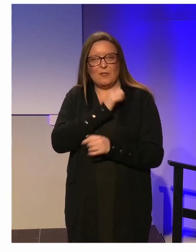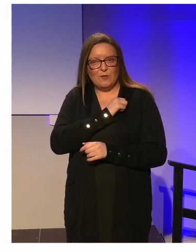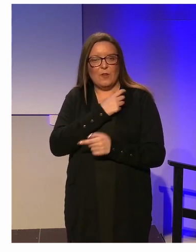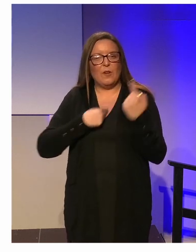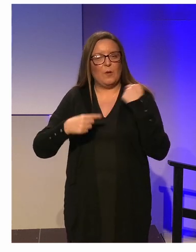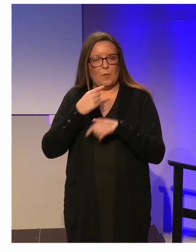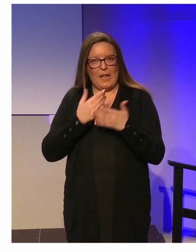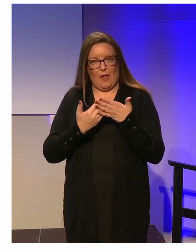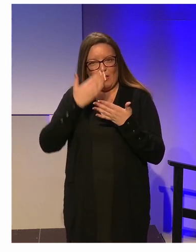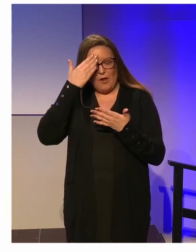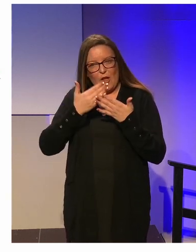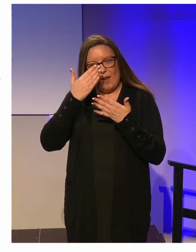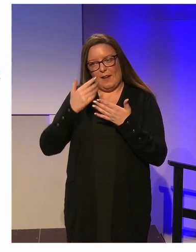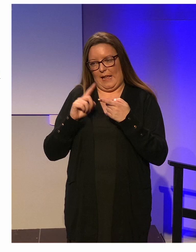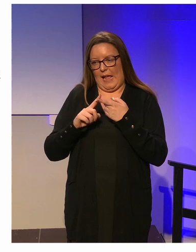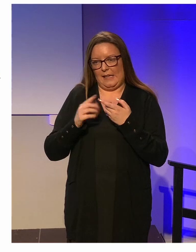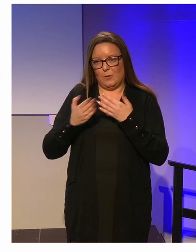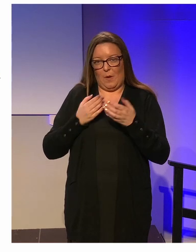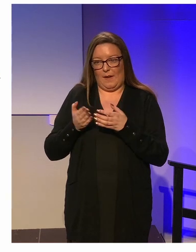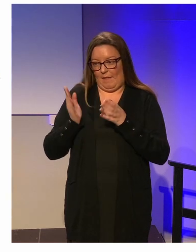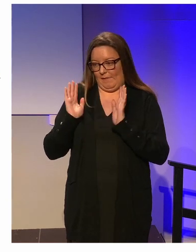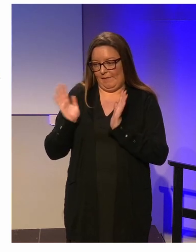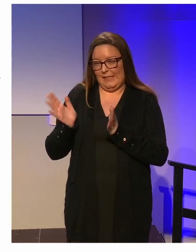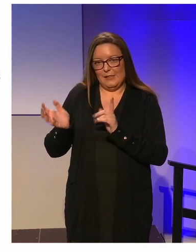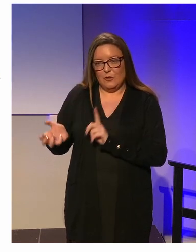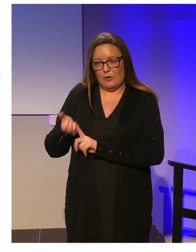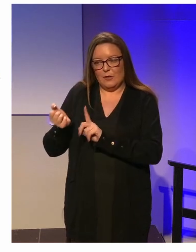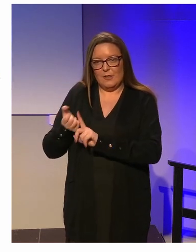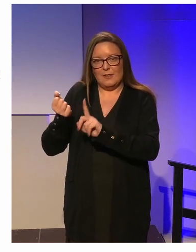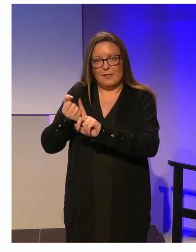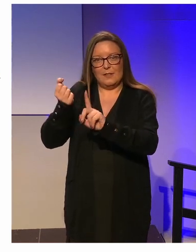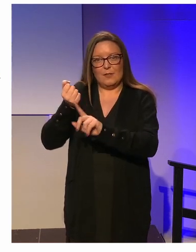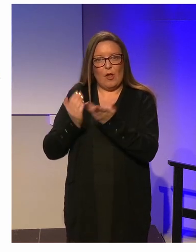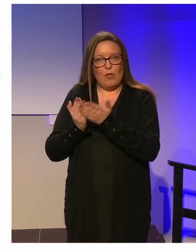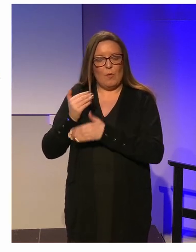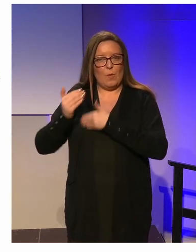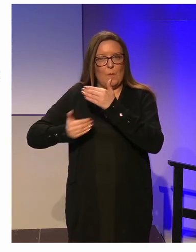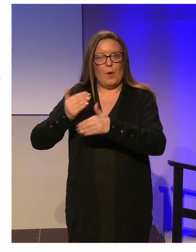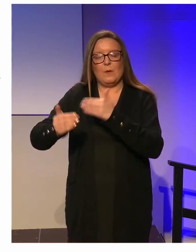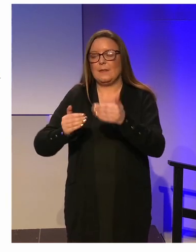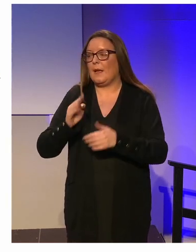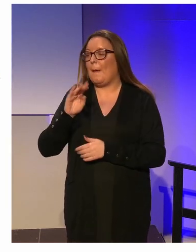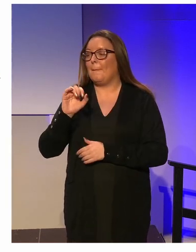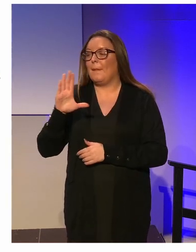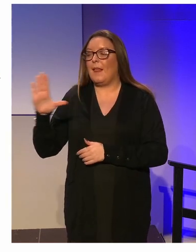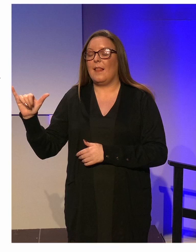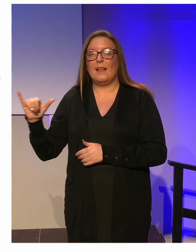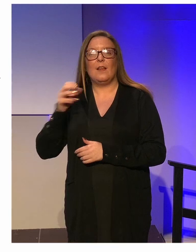talk you through the process of what we've done. So today, kind of the main areas we're going to look at is Billy will talk to you a bit